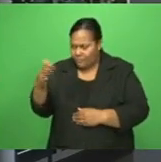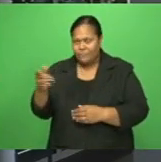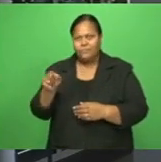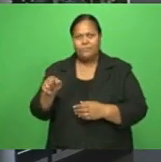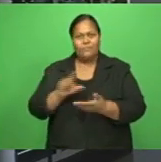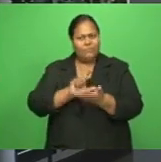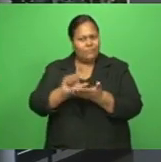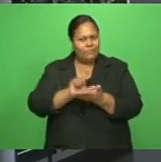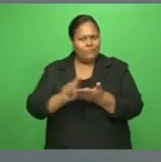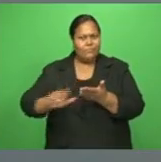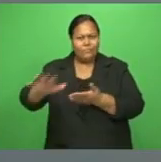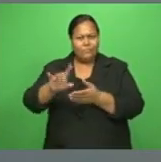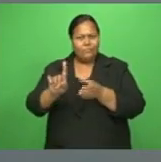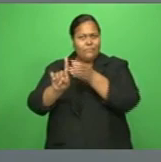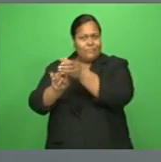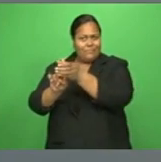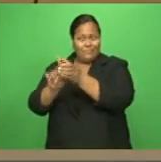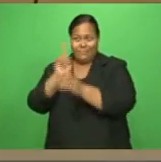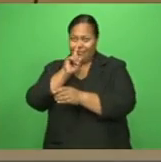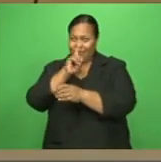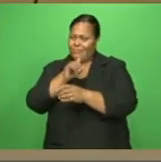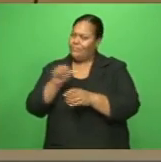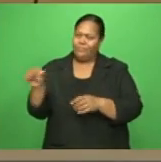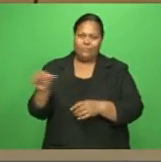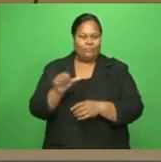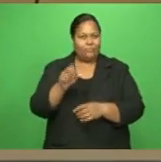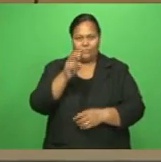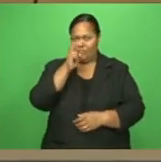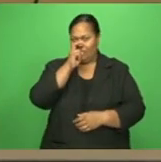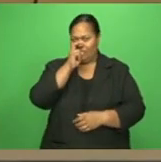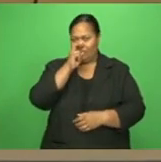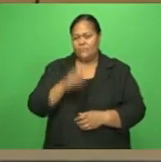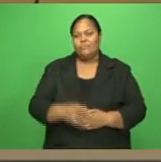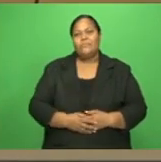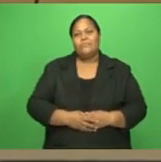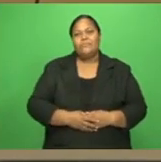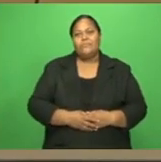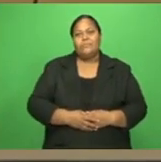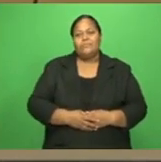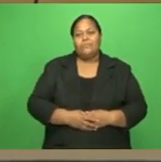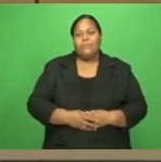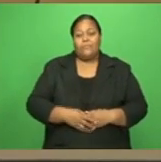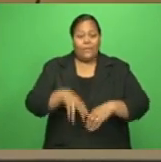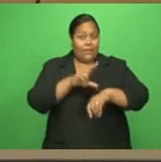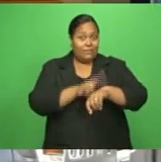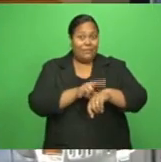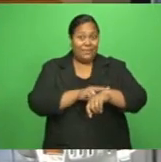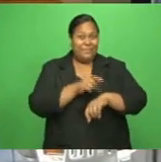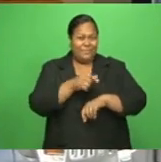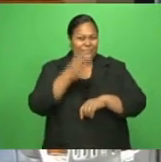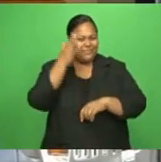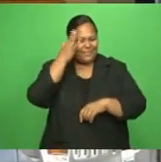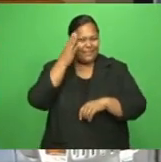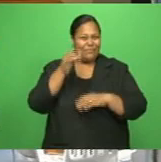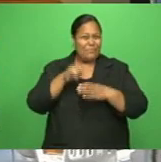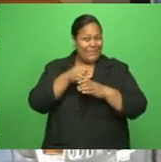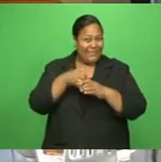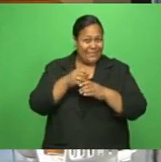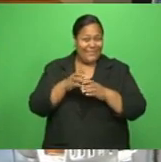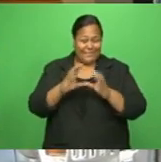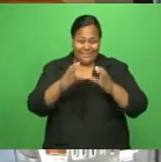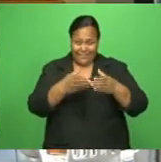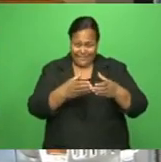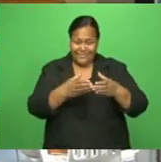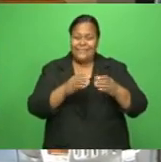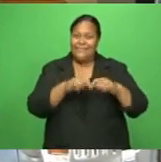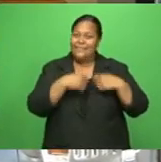quarantine individuals are working well. Head of Health Protection Dr. Alicia Sahu Khan says they've been repatriating people since March and